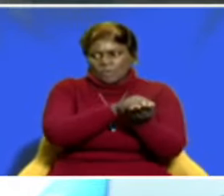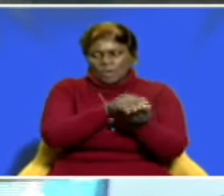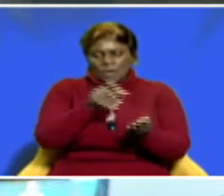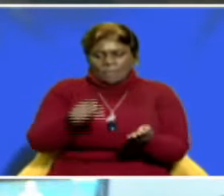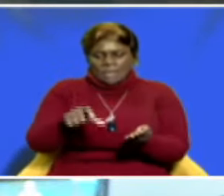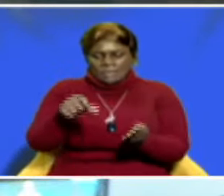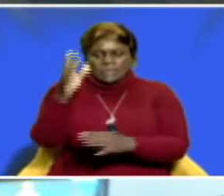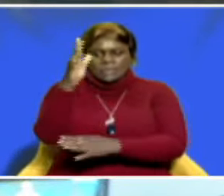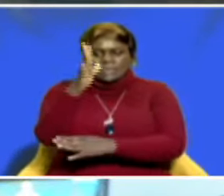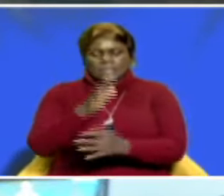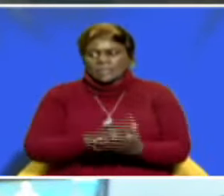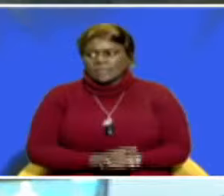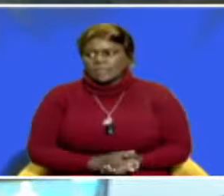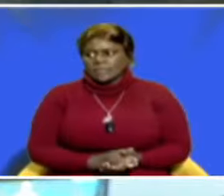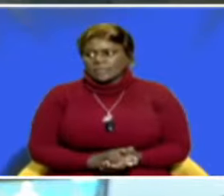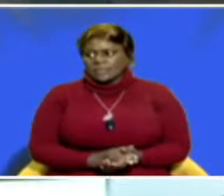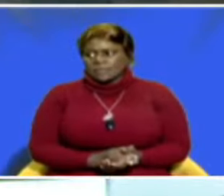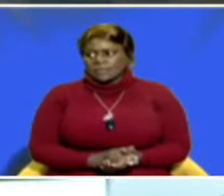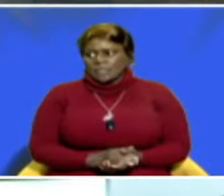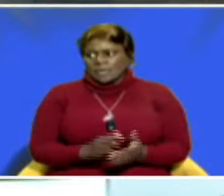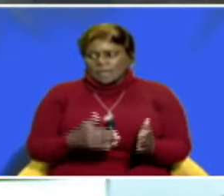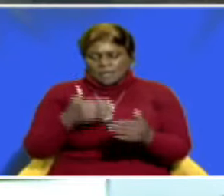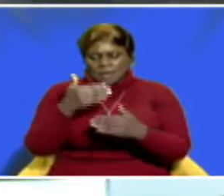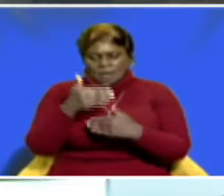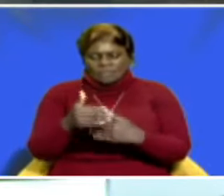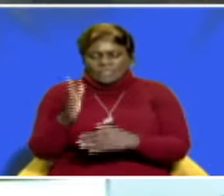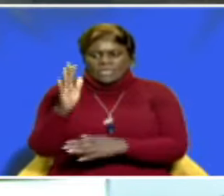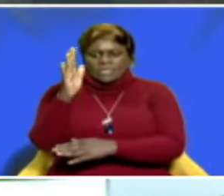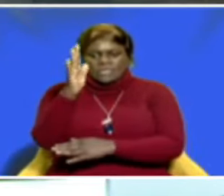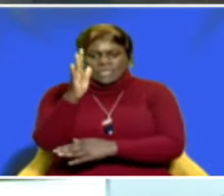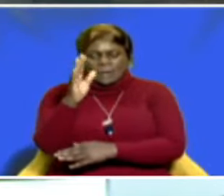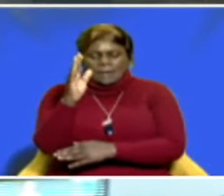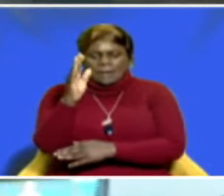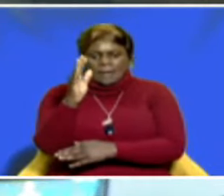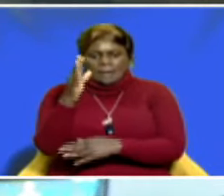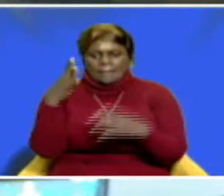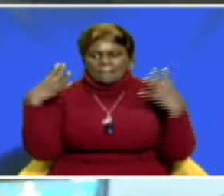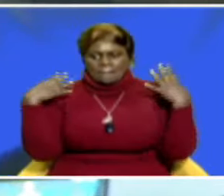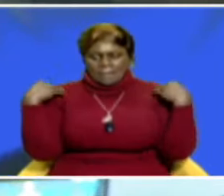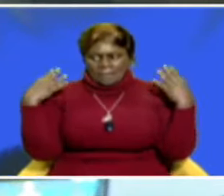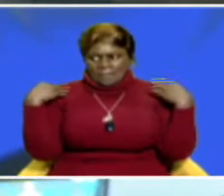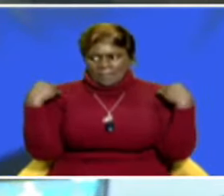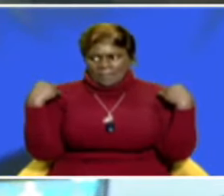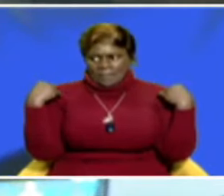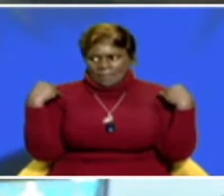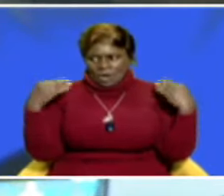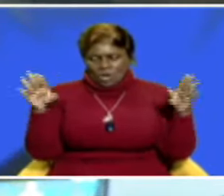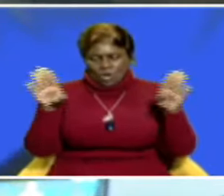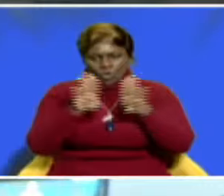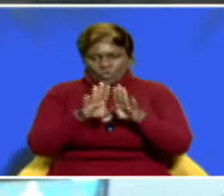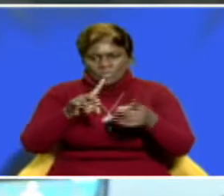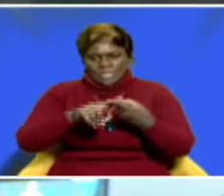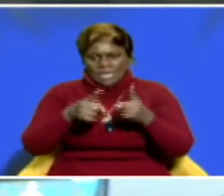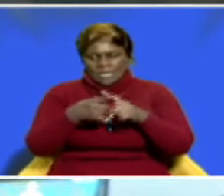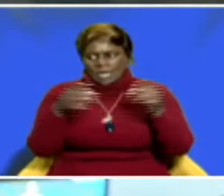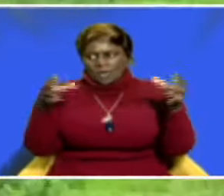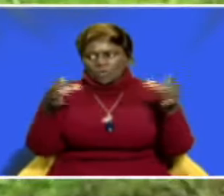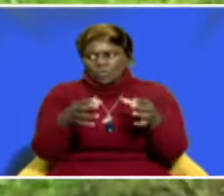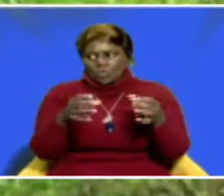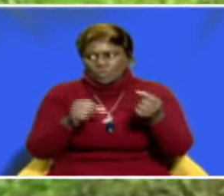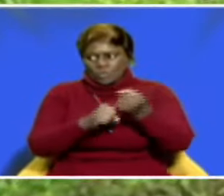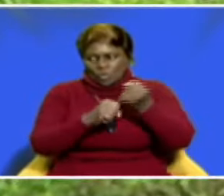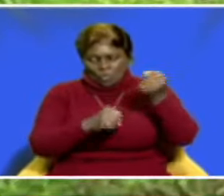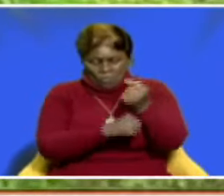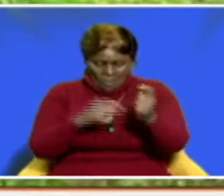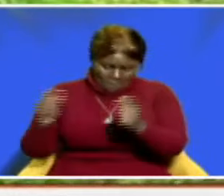planting more trees. Poke after a tree planting exercise at the close of Standard Group's sponsored